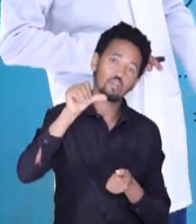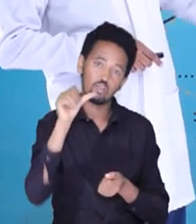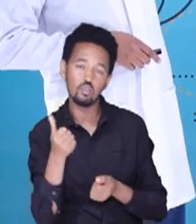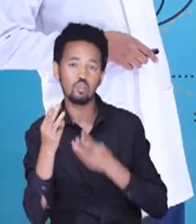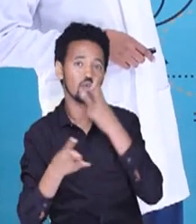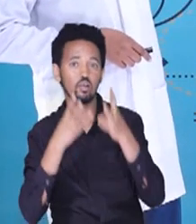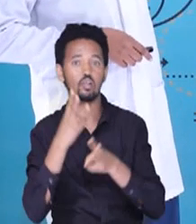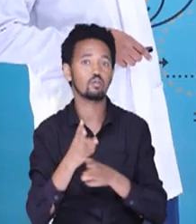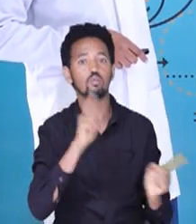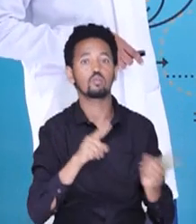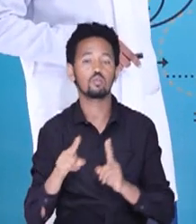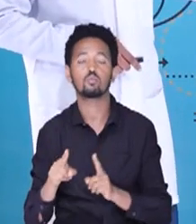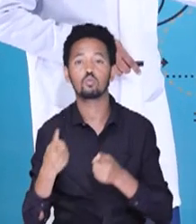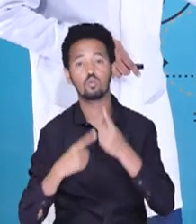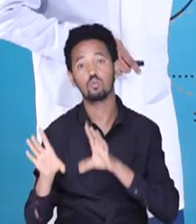world.